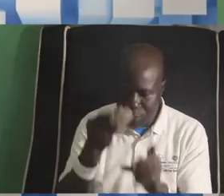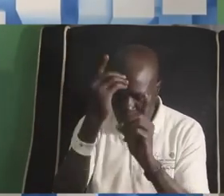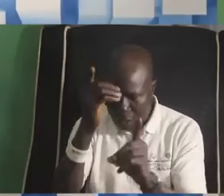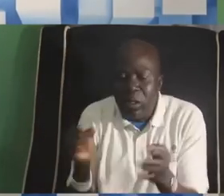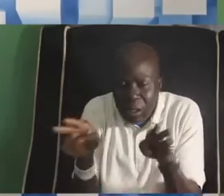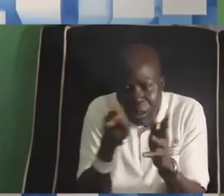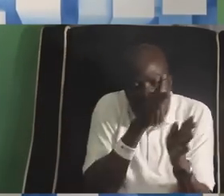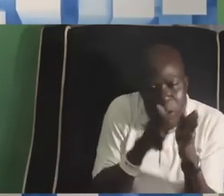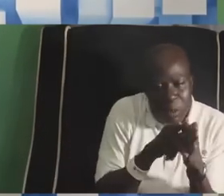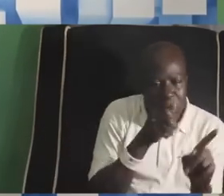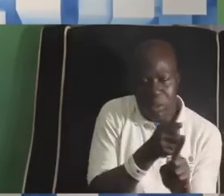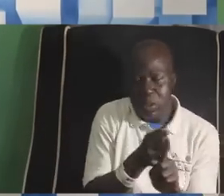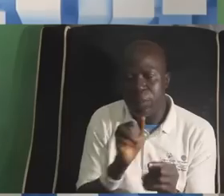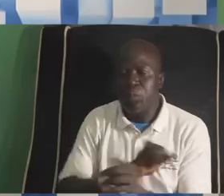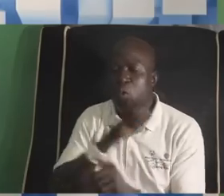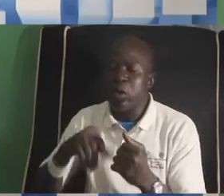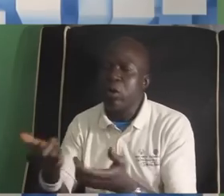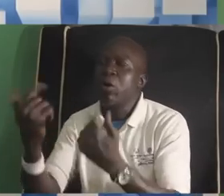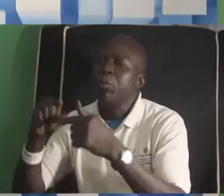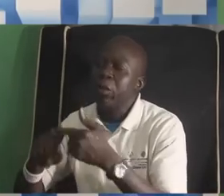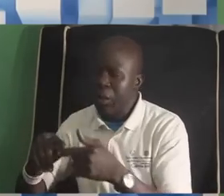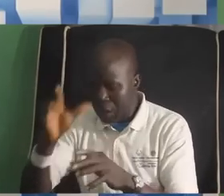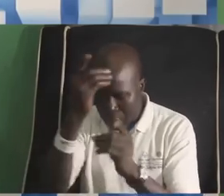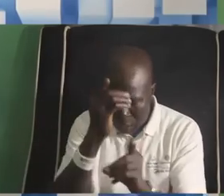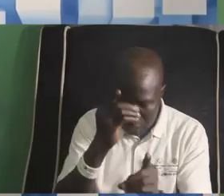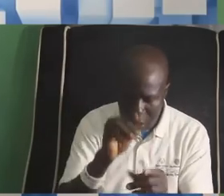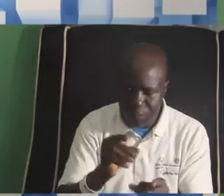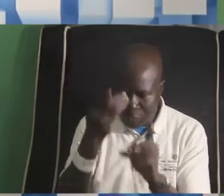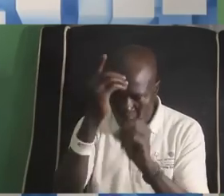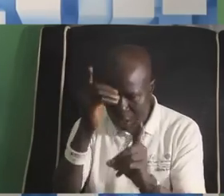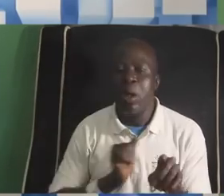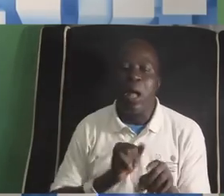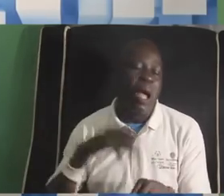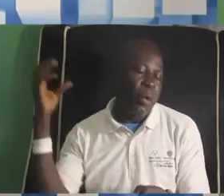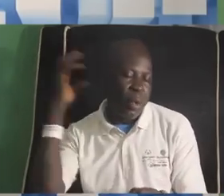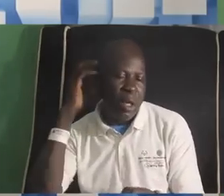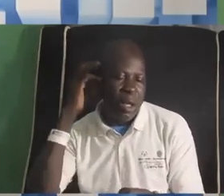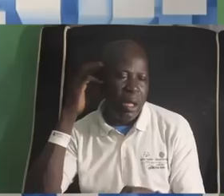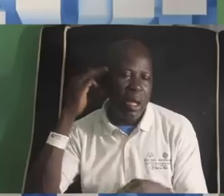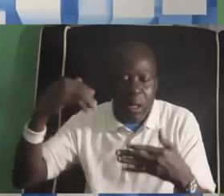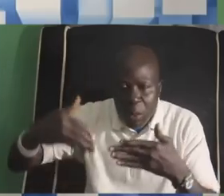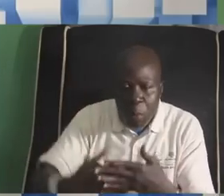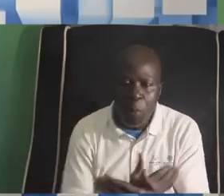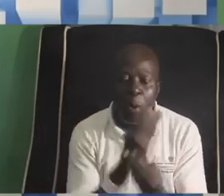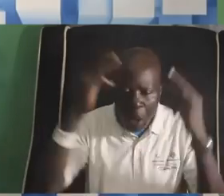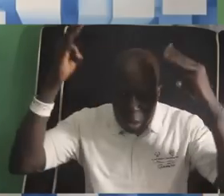daddy. Daddy. And she, thank you. Only can you say. I said, what have I done? Oh, no, Tim Boyd, you will not tell me. She said,